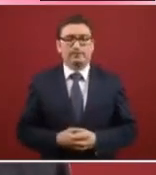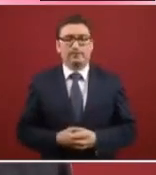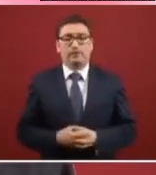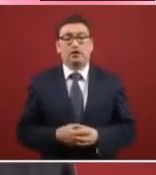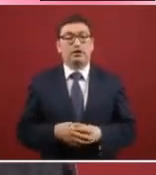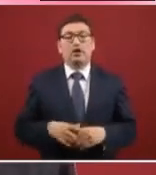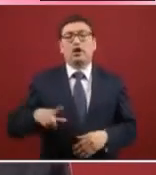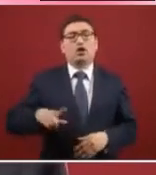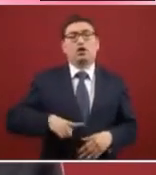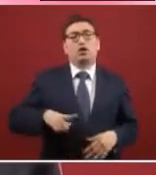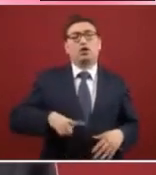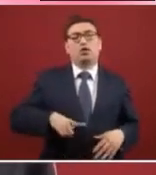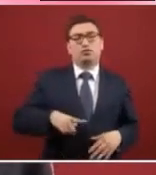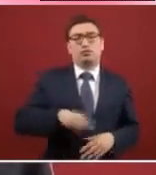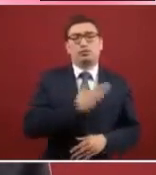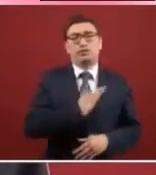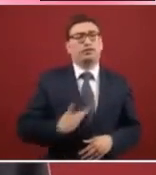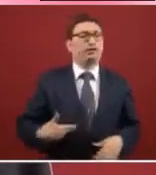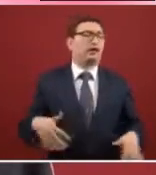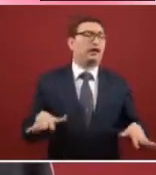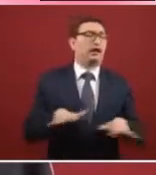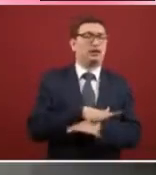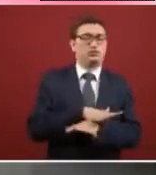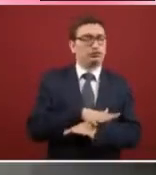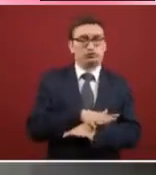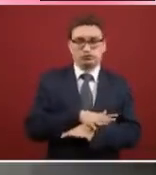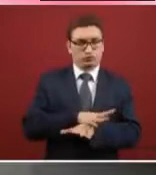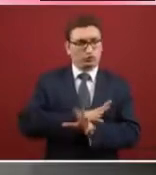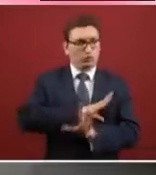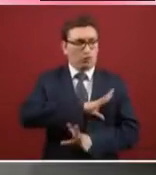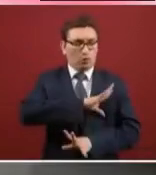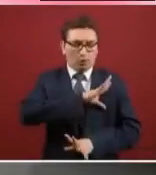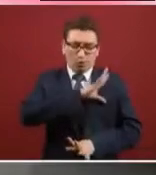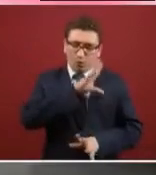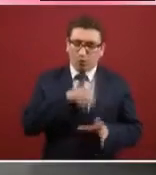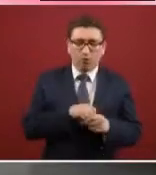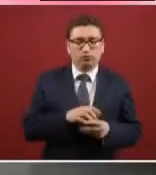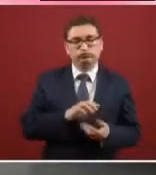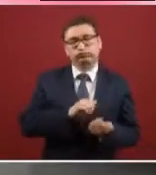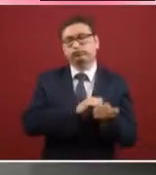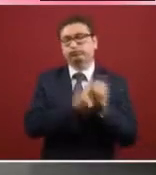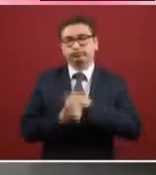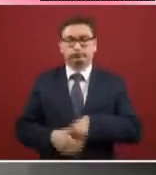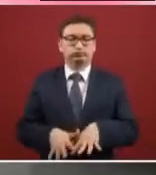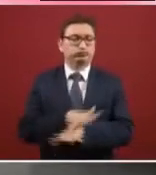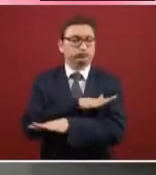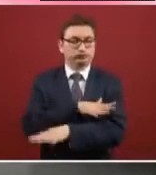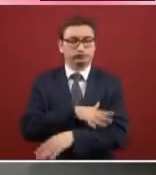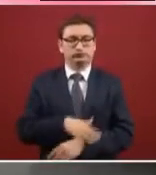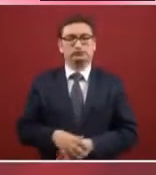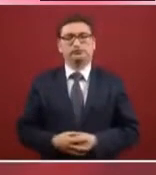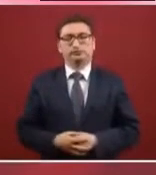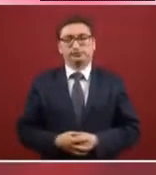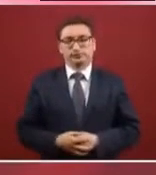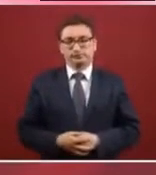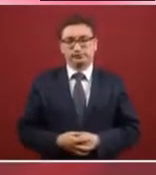cambio de gobierno. It's not es un just cambio a de simple régimen. Change of government, it's a change in regimen. Por